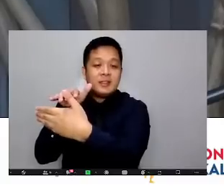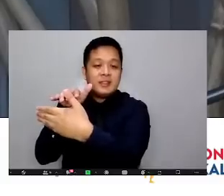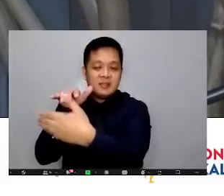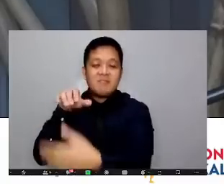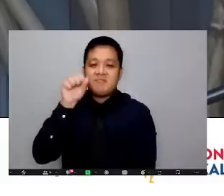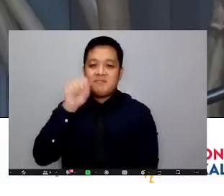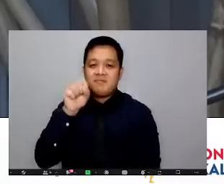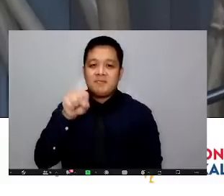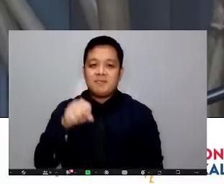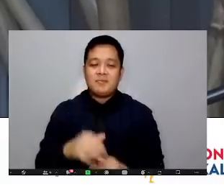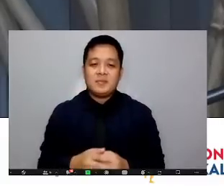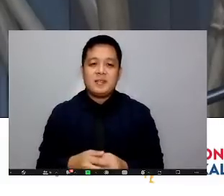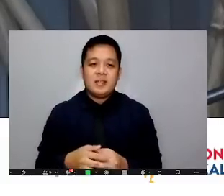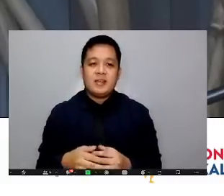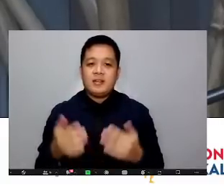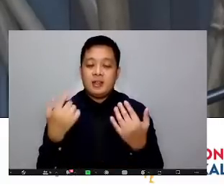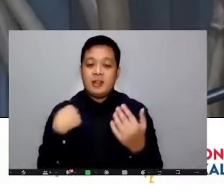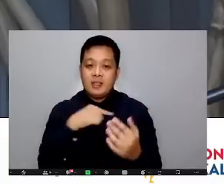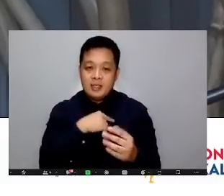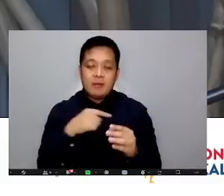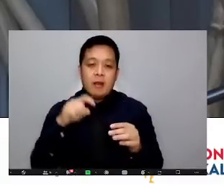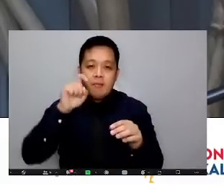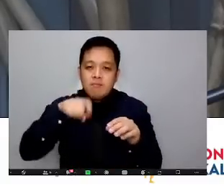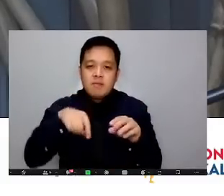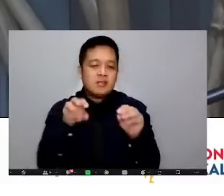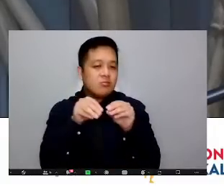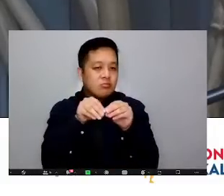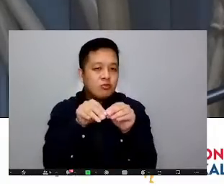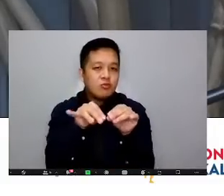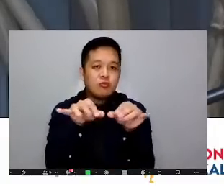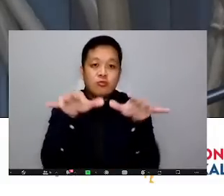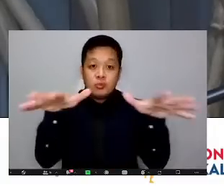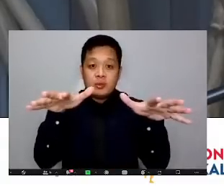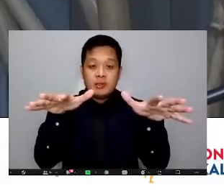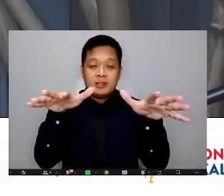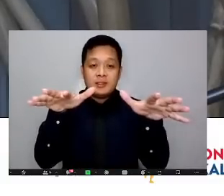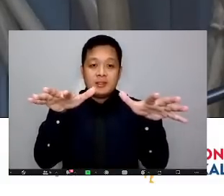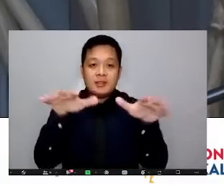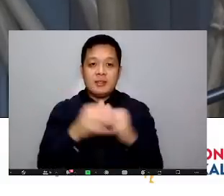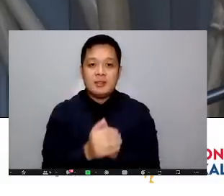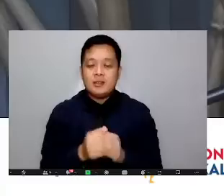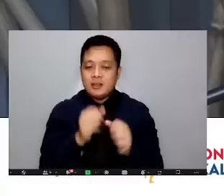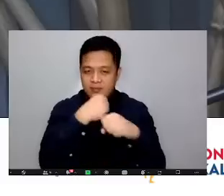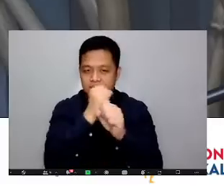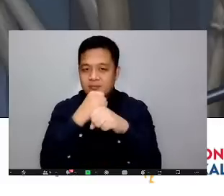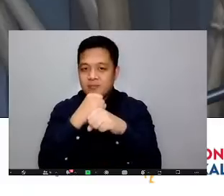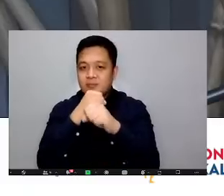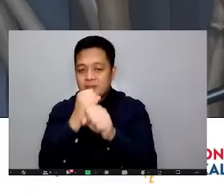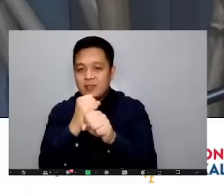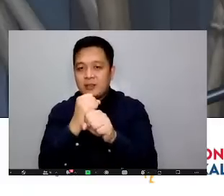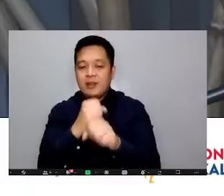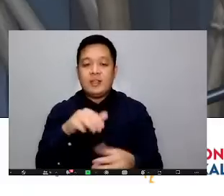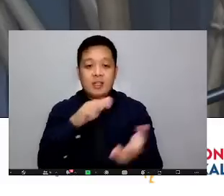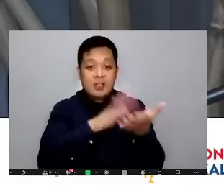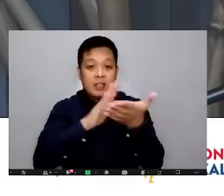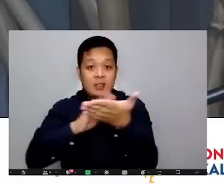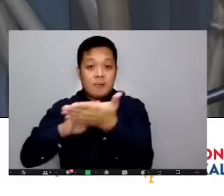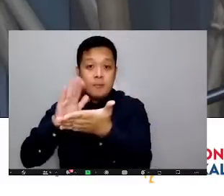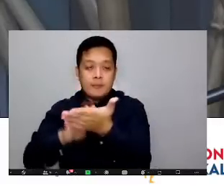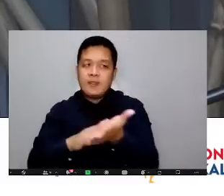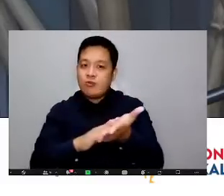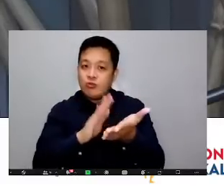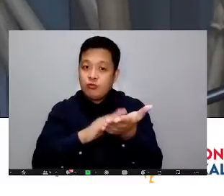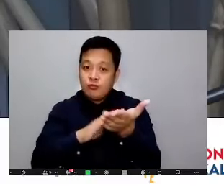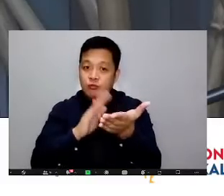ripple effect and has created energy and vitality among our schools to nurture young